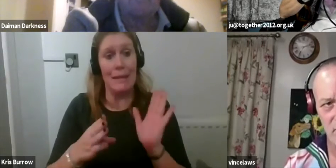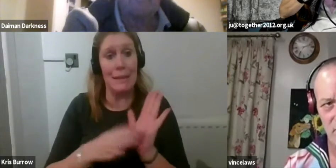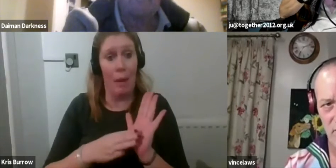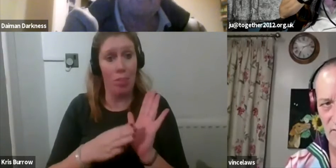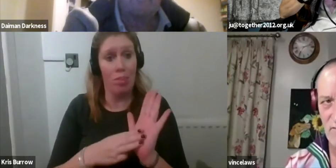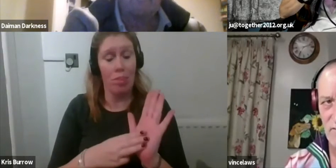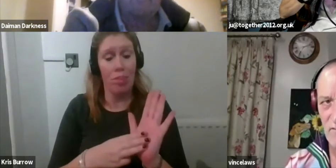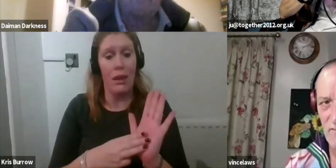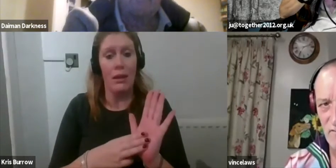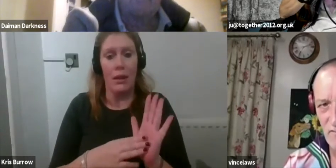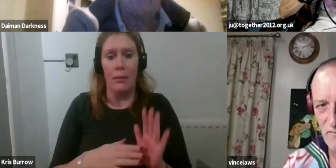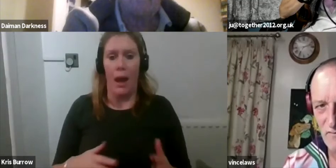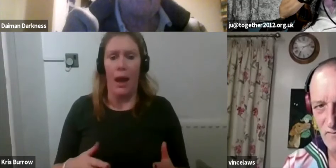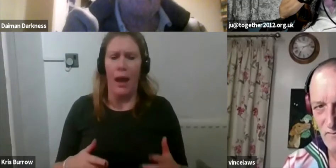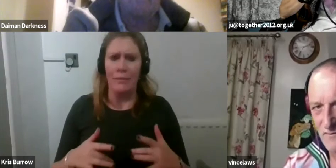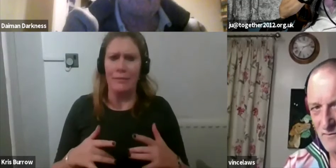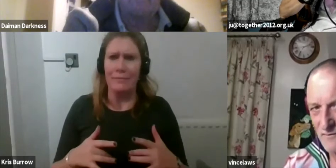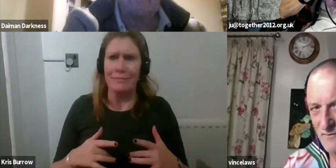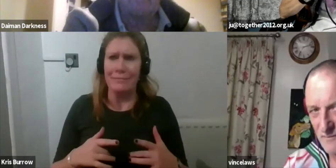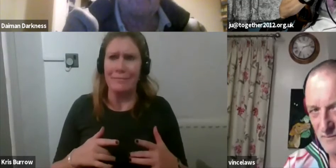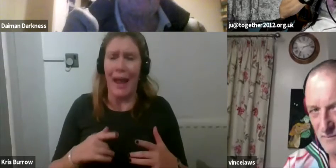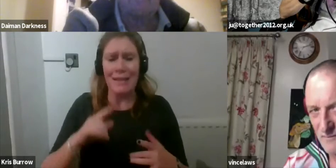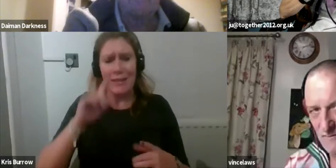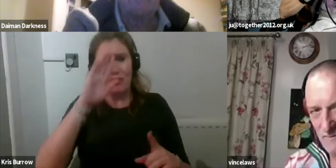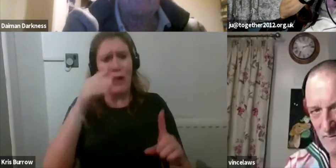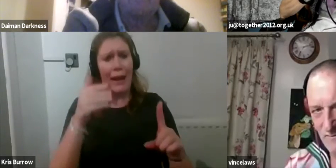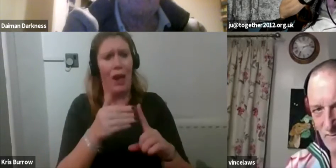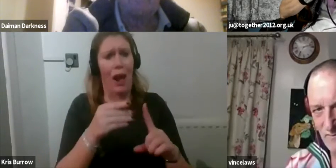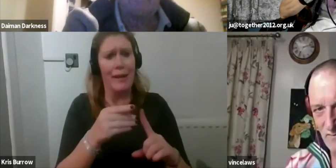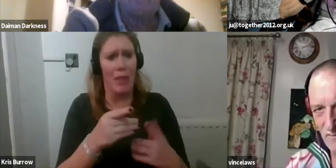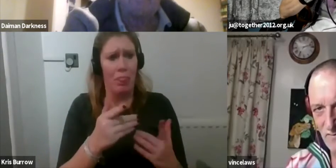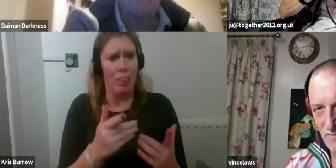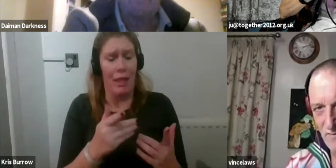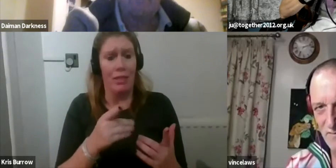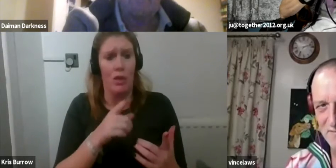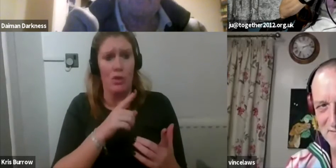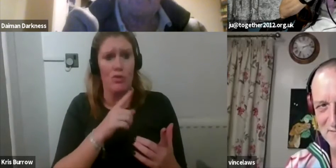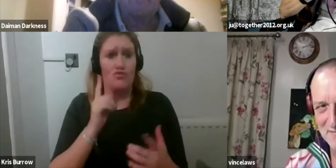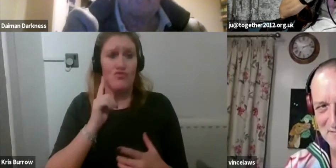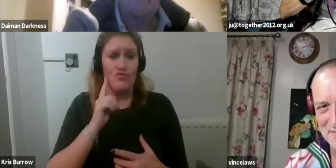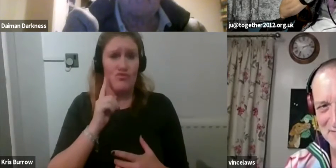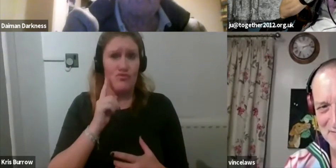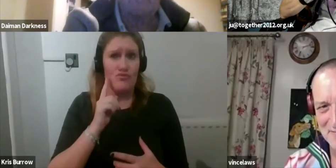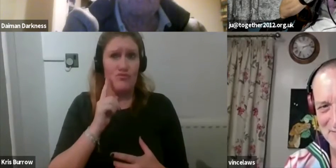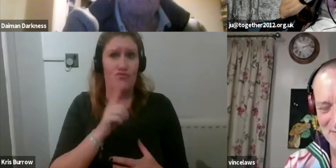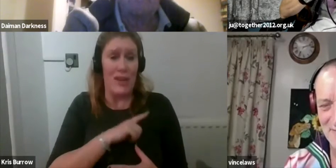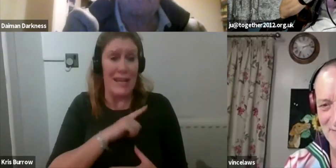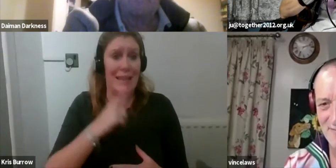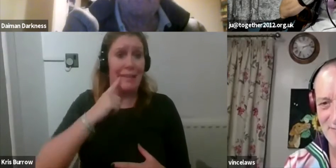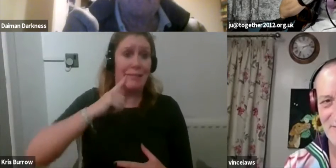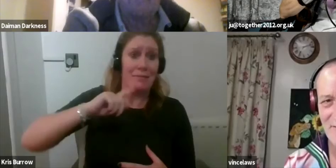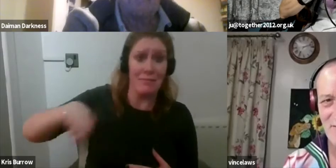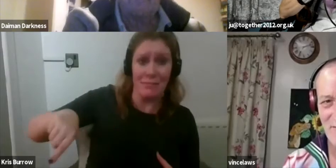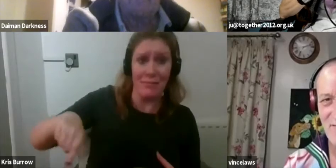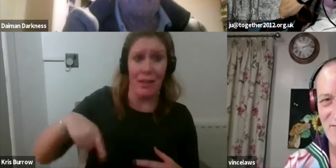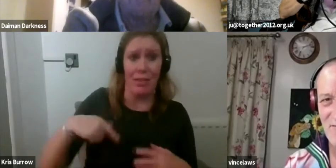thing, that nobody wanted to fund an organisation that was encouraging disabled people to have sex. So